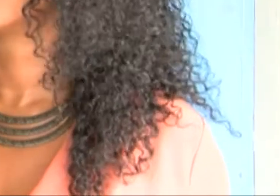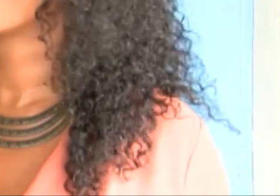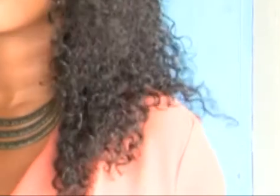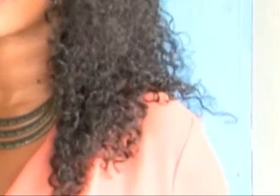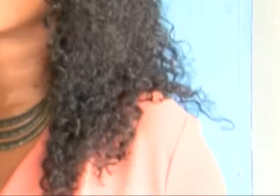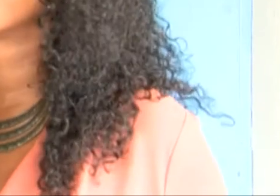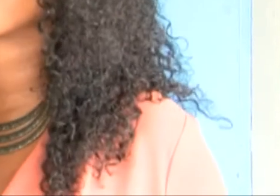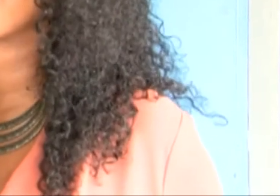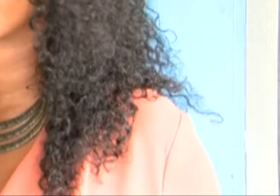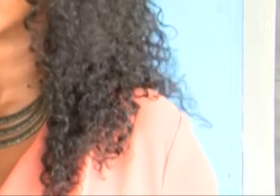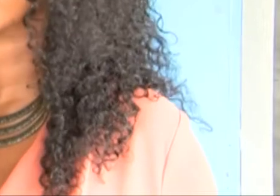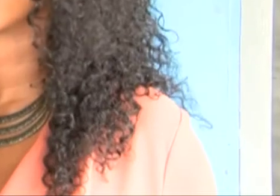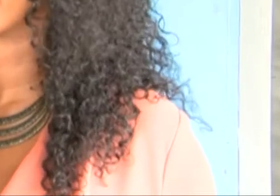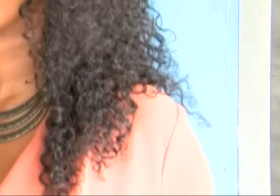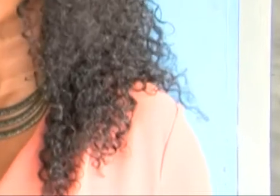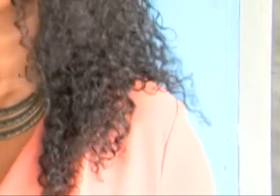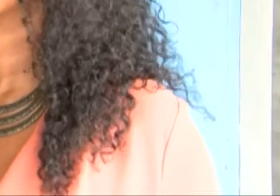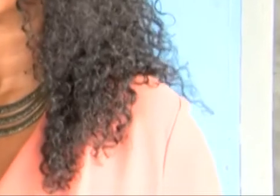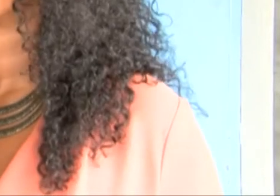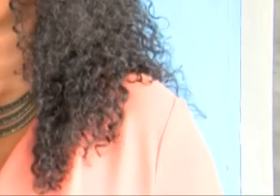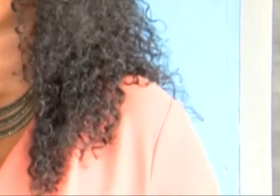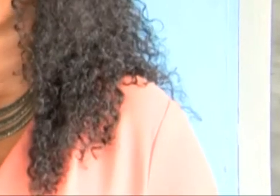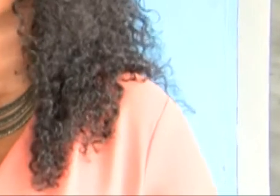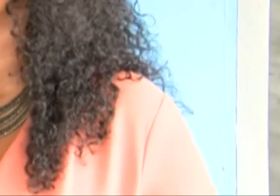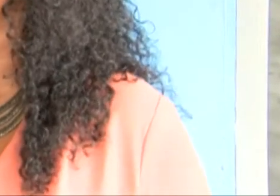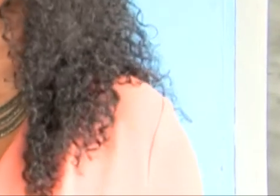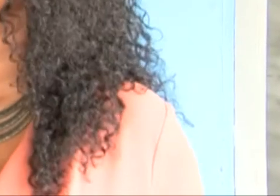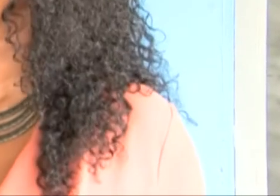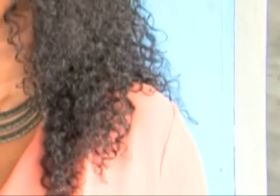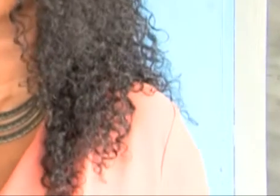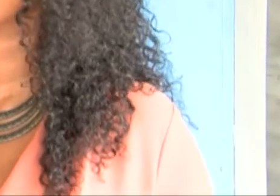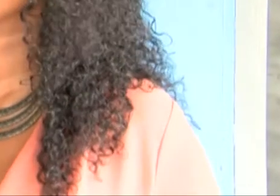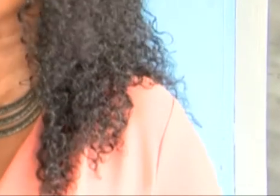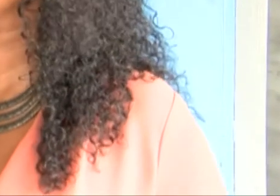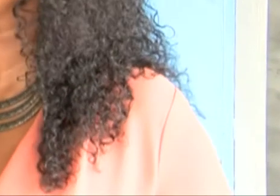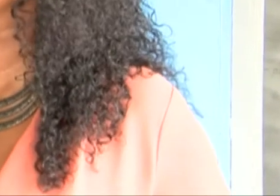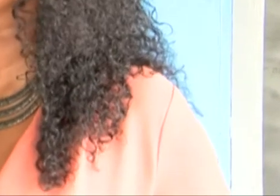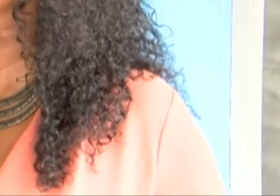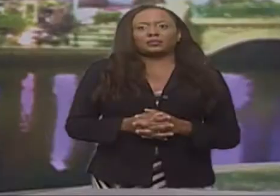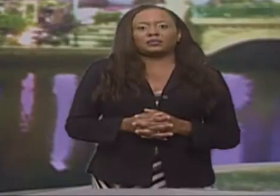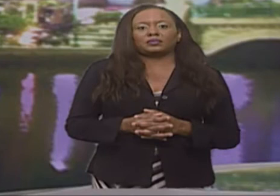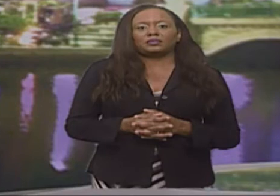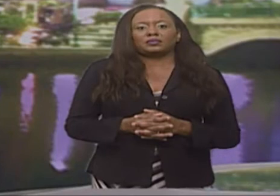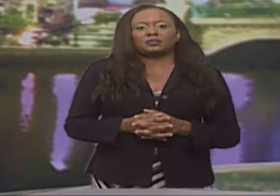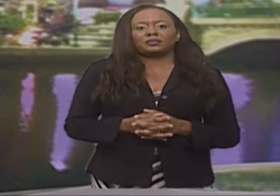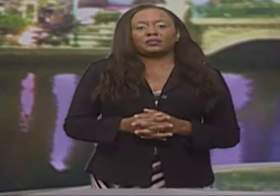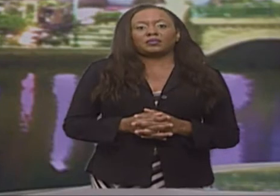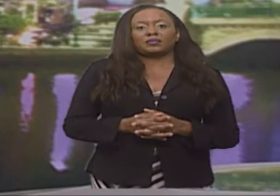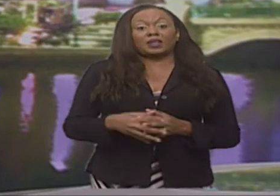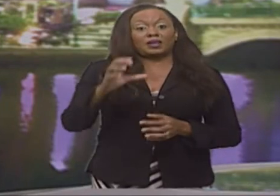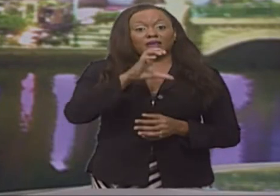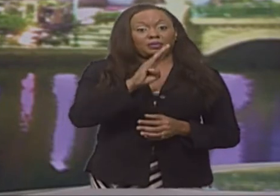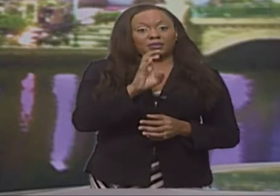them really become the kind of musicians that they are today, so that they can exemplify that excellence and diversity that I spoke to a little bit earlier. The